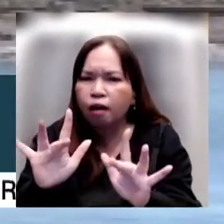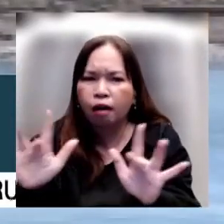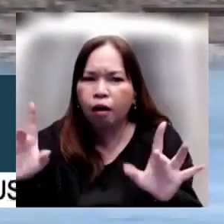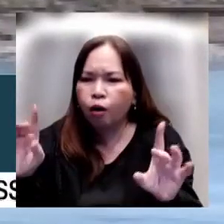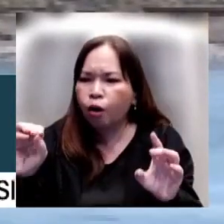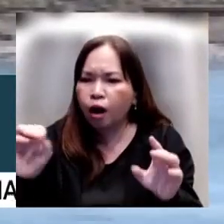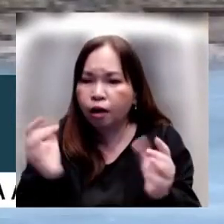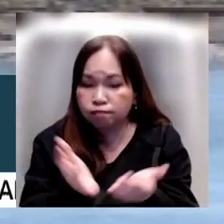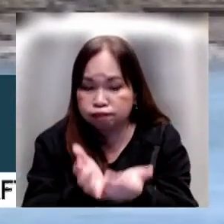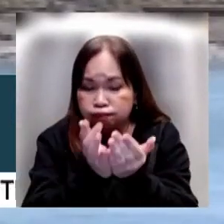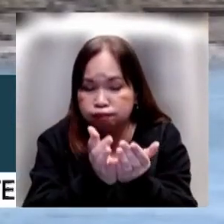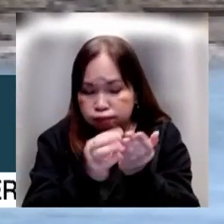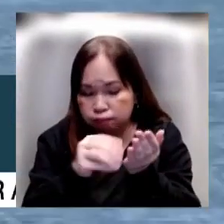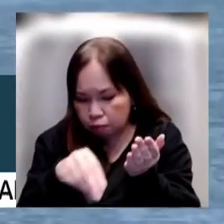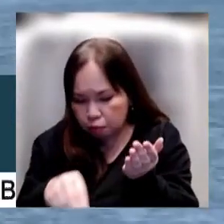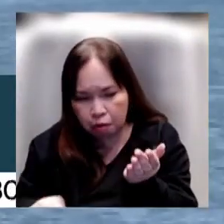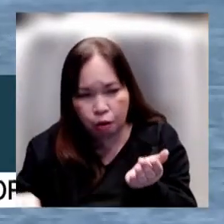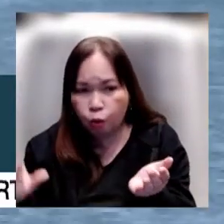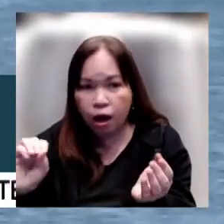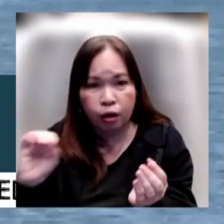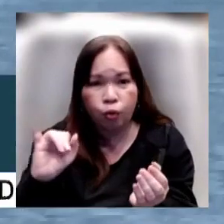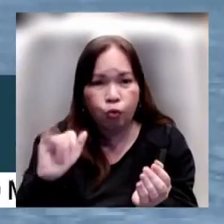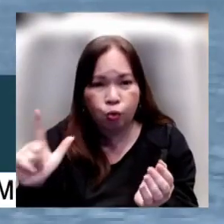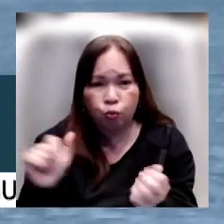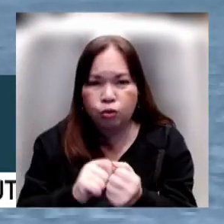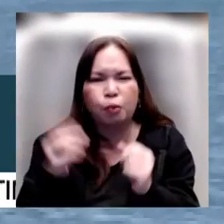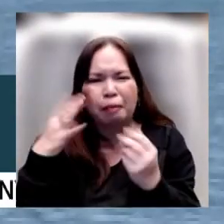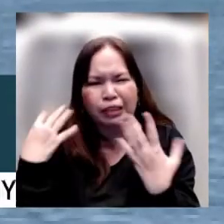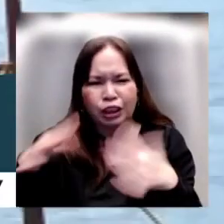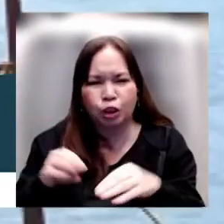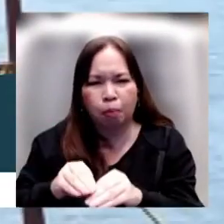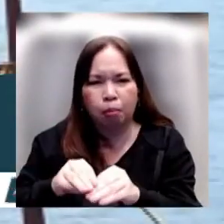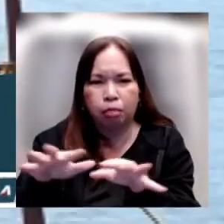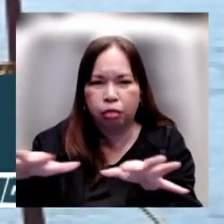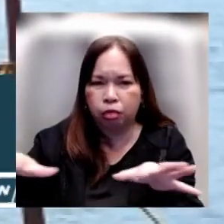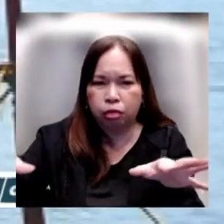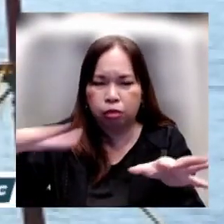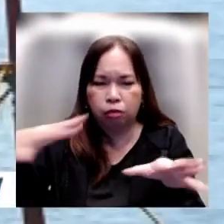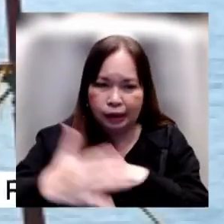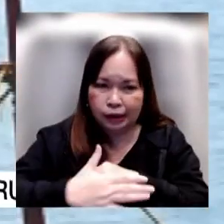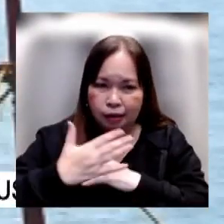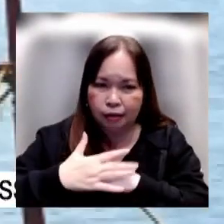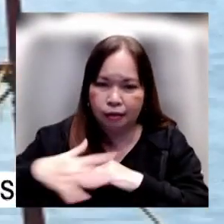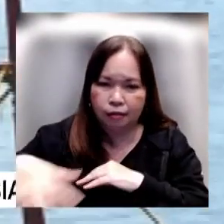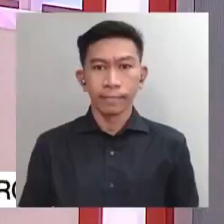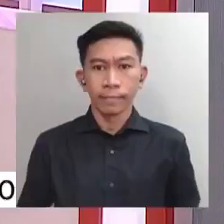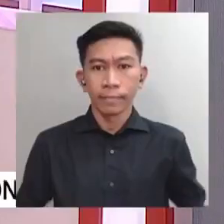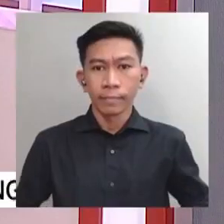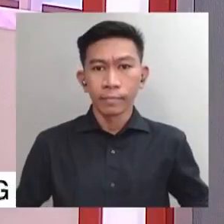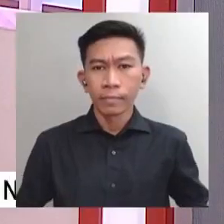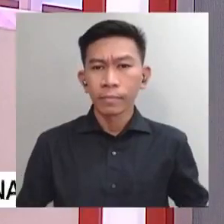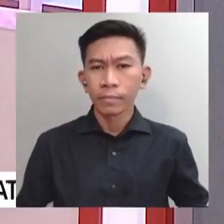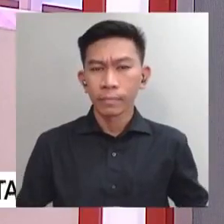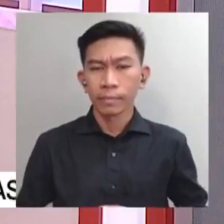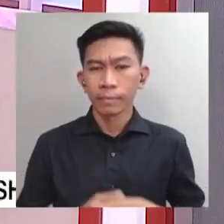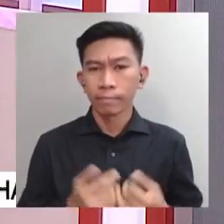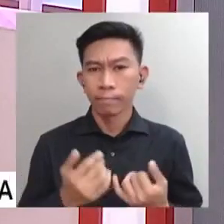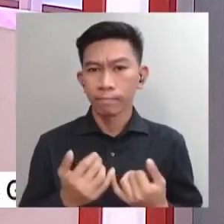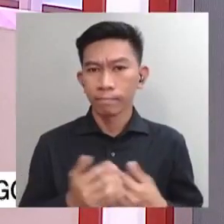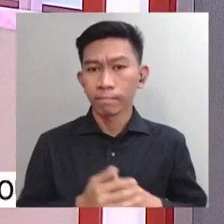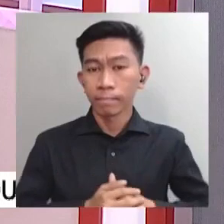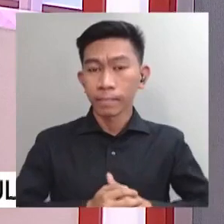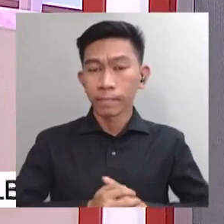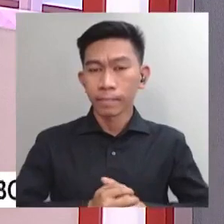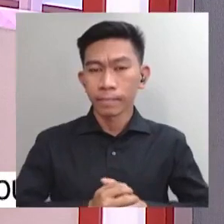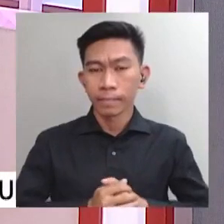MT Princess Empress. Carmina. Thanks a lot, Dennis Dato, there joining us on the line. State